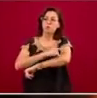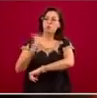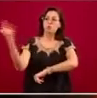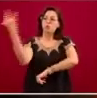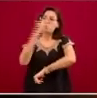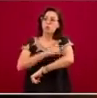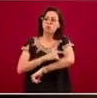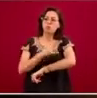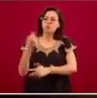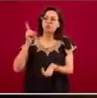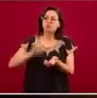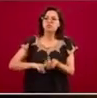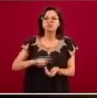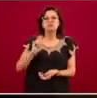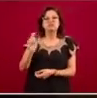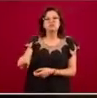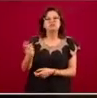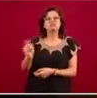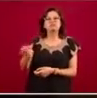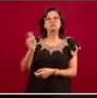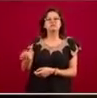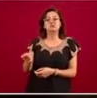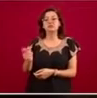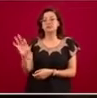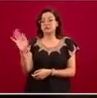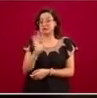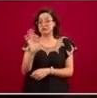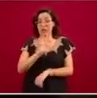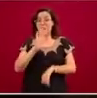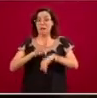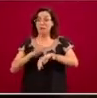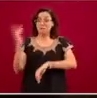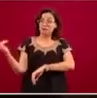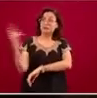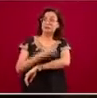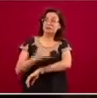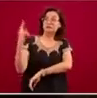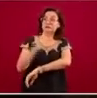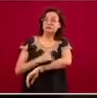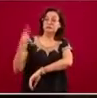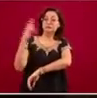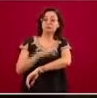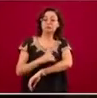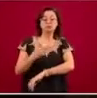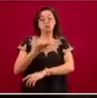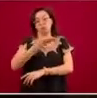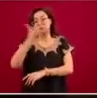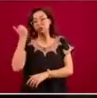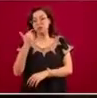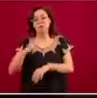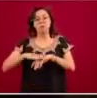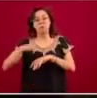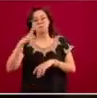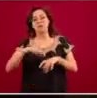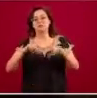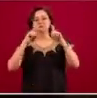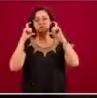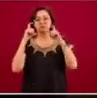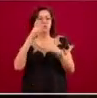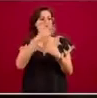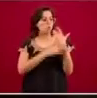what supplies are coming on the following 9 flights that we are waiting for? And are